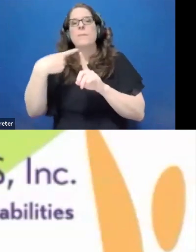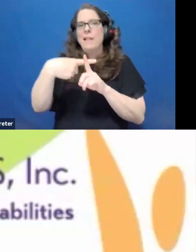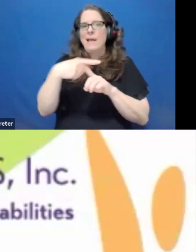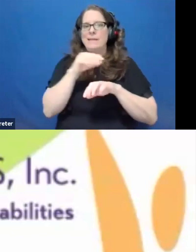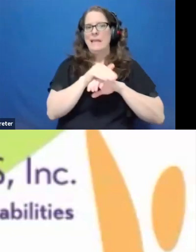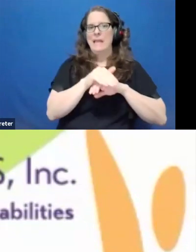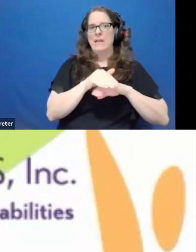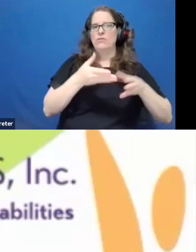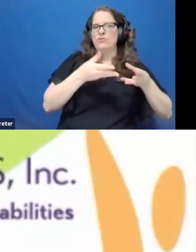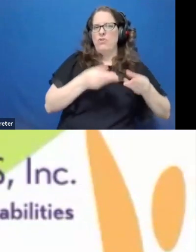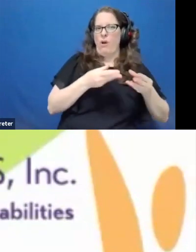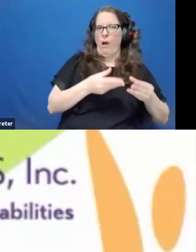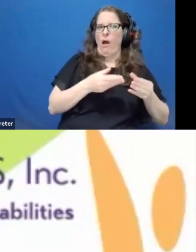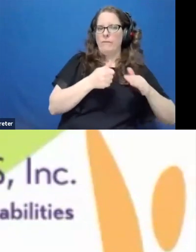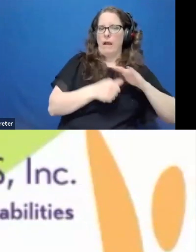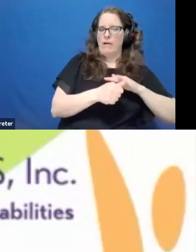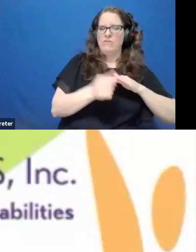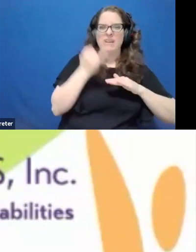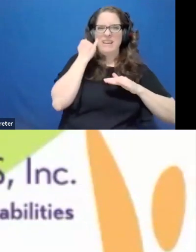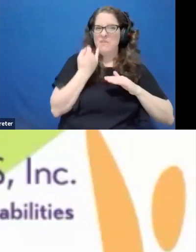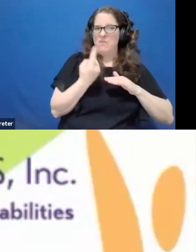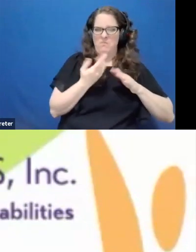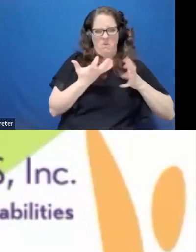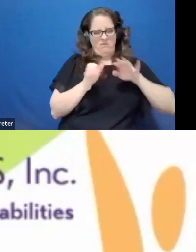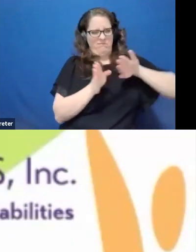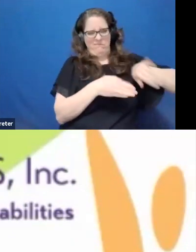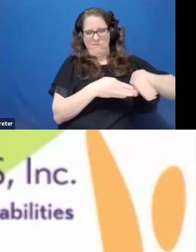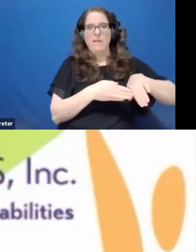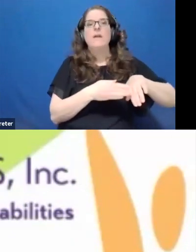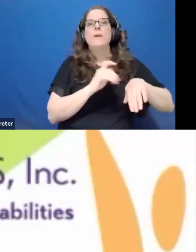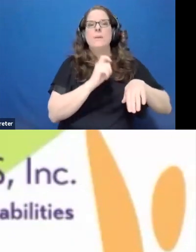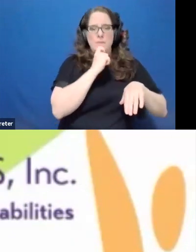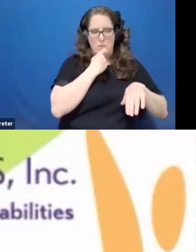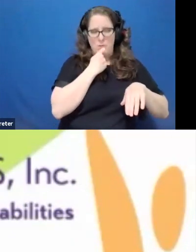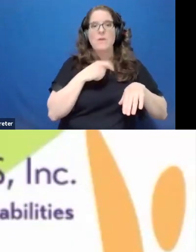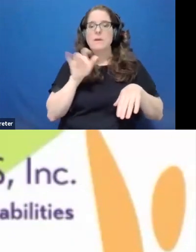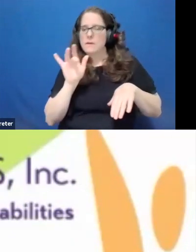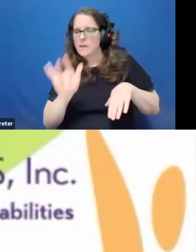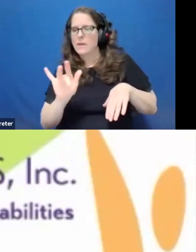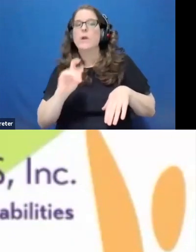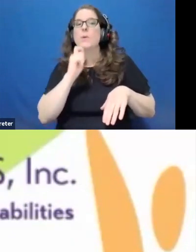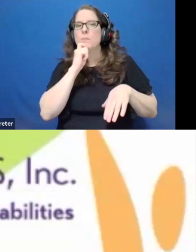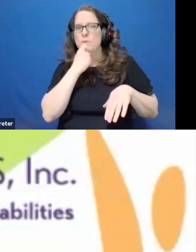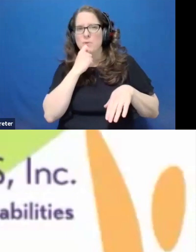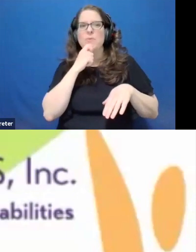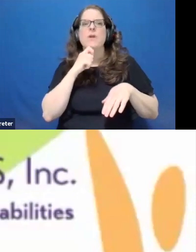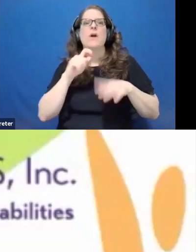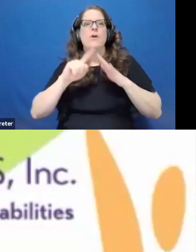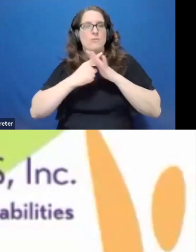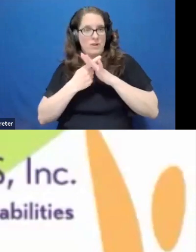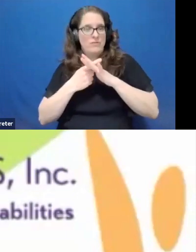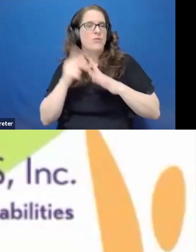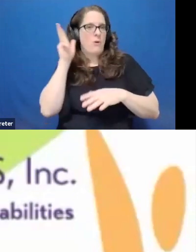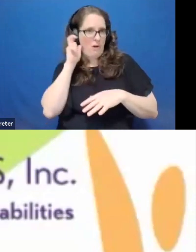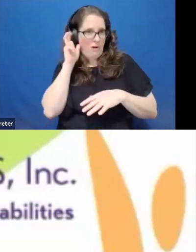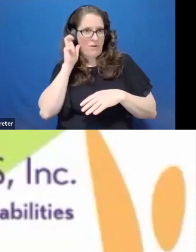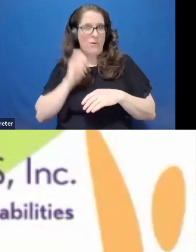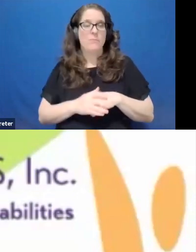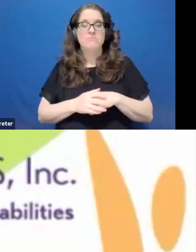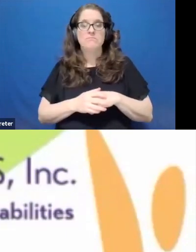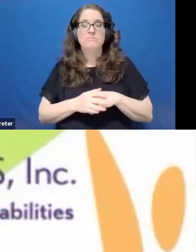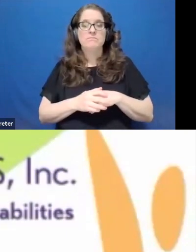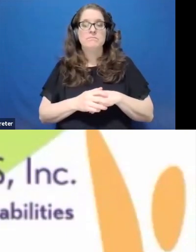volume. To hear the interpreted language only, click Mute Original Audio. The English and Spanish language versions